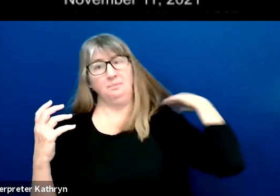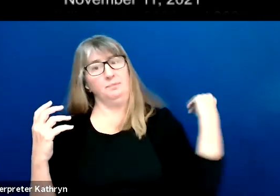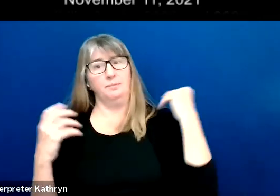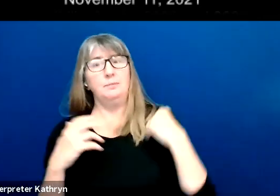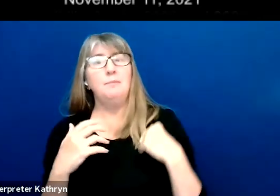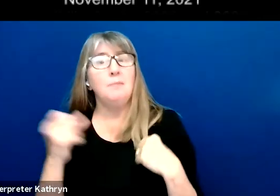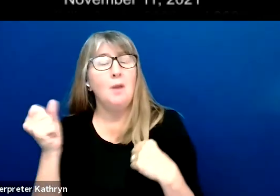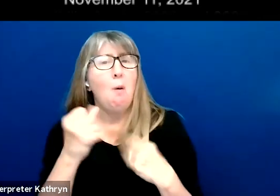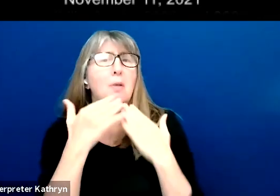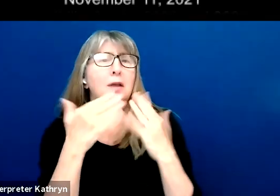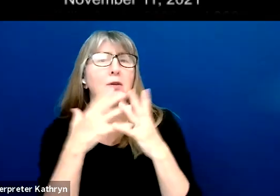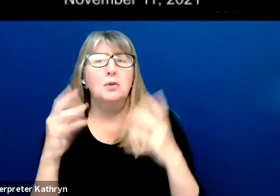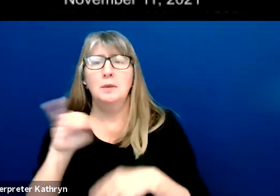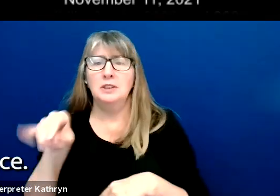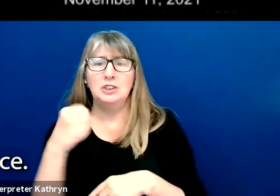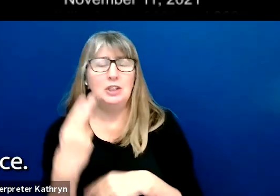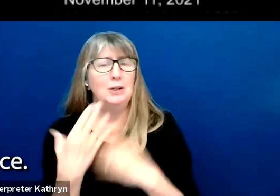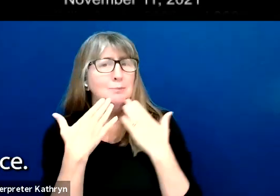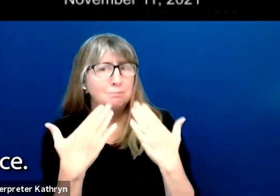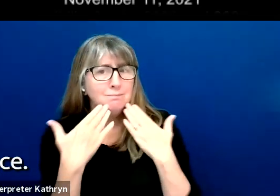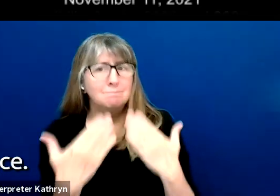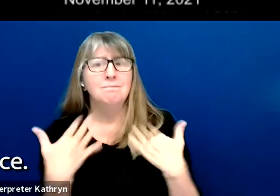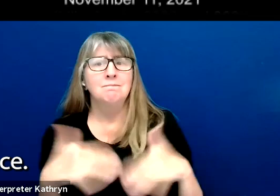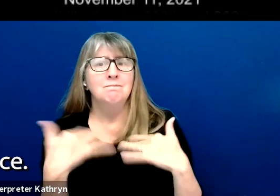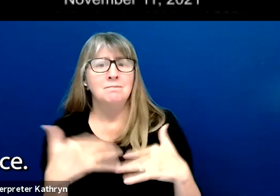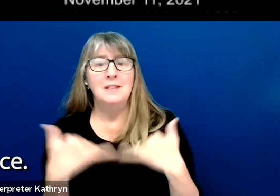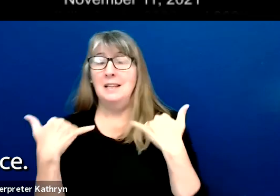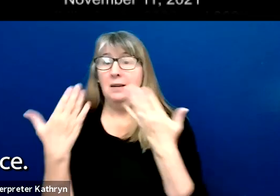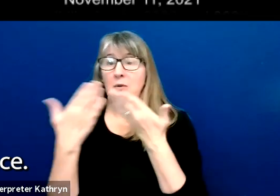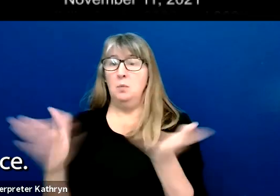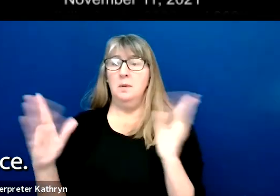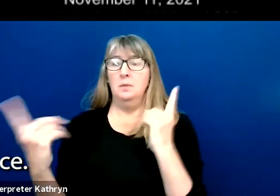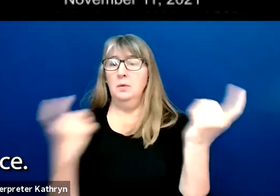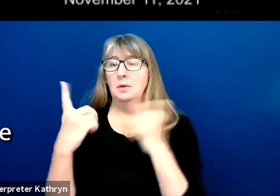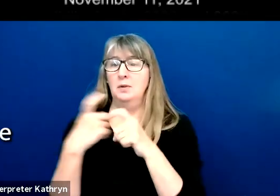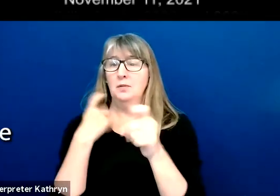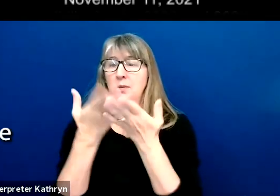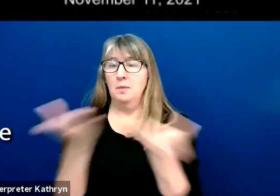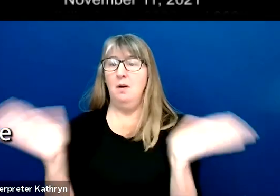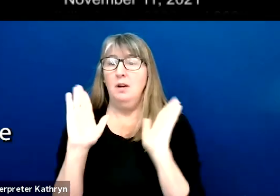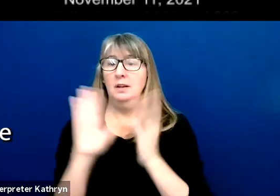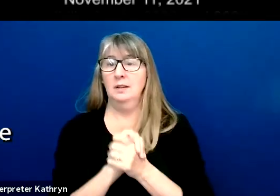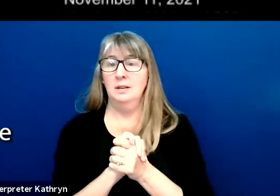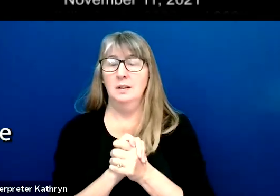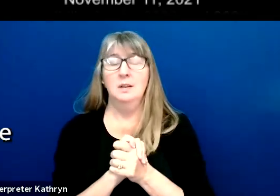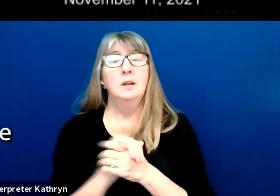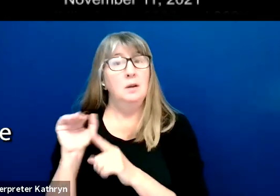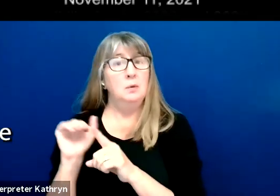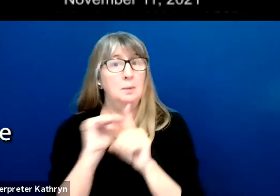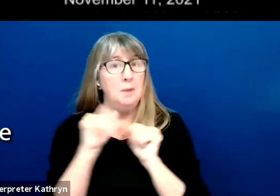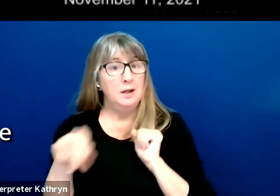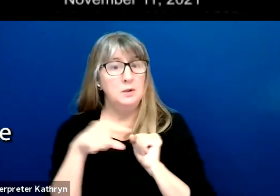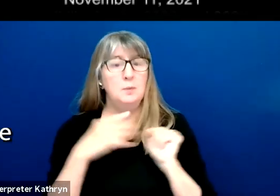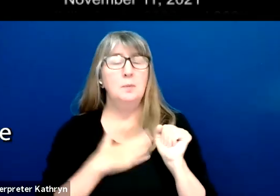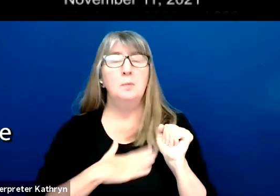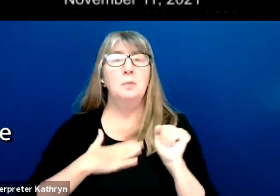so much, Josh. We really appreciate that. And we'd love to now open it up to questions from our audience. So as a reminder, please feel free to type